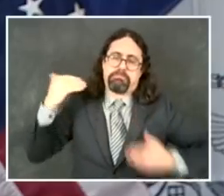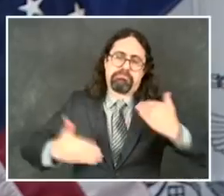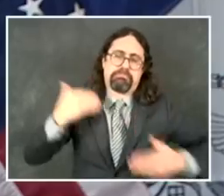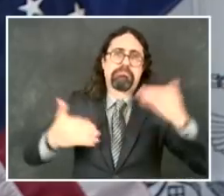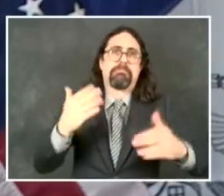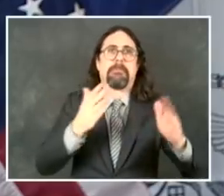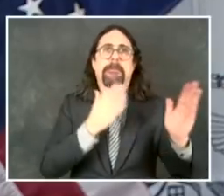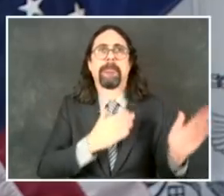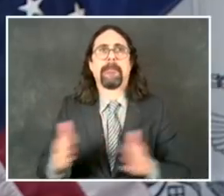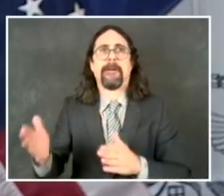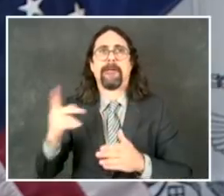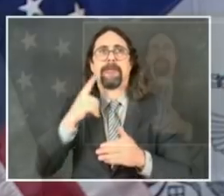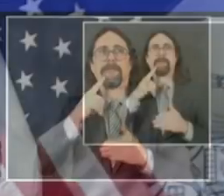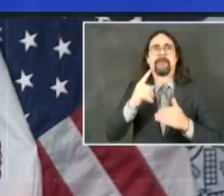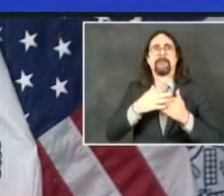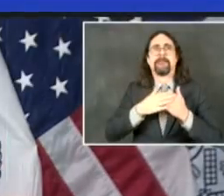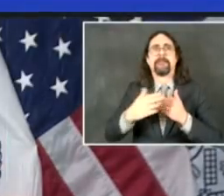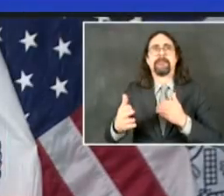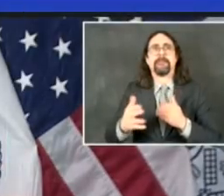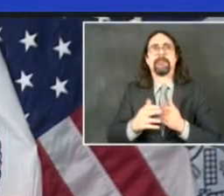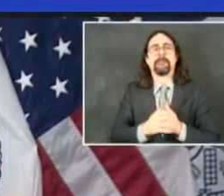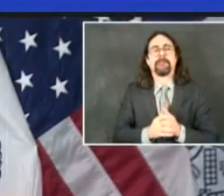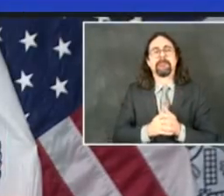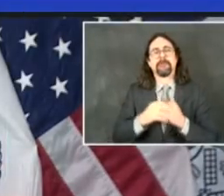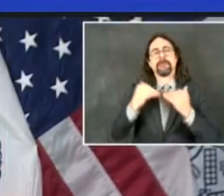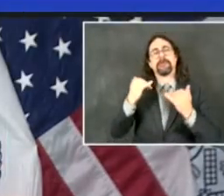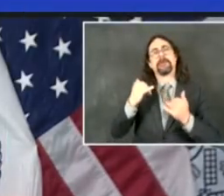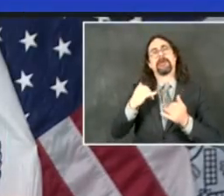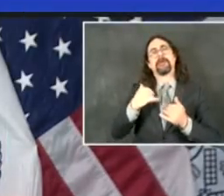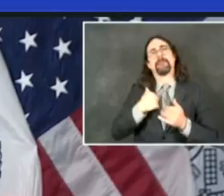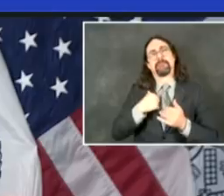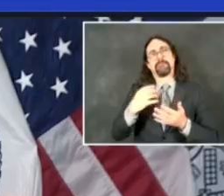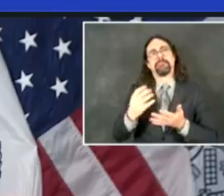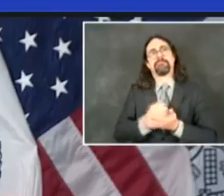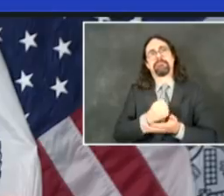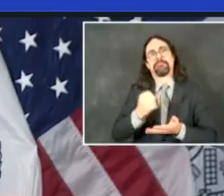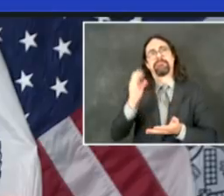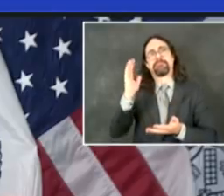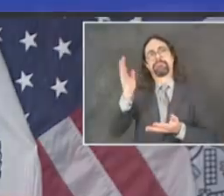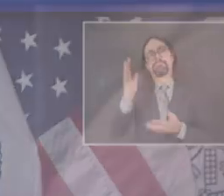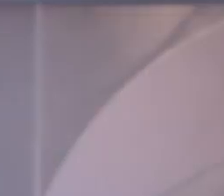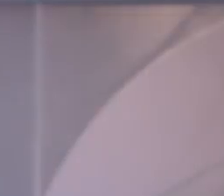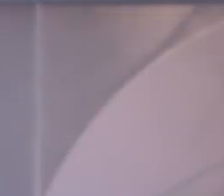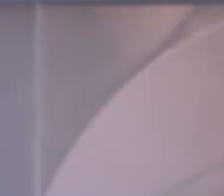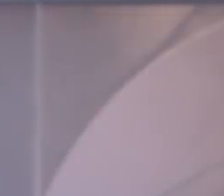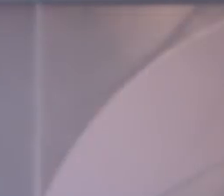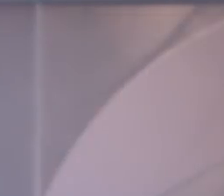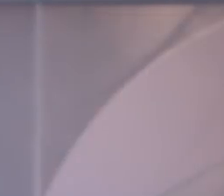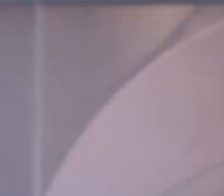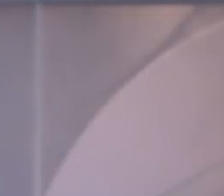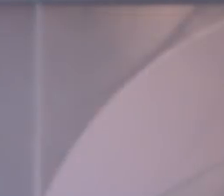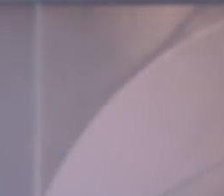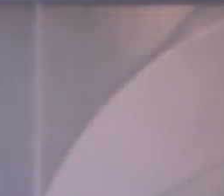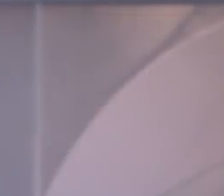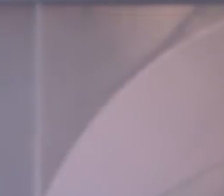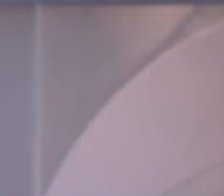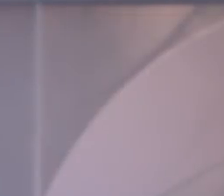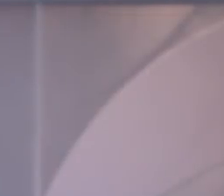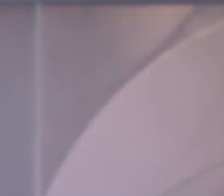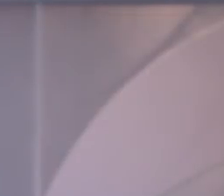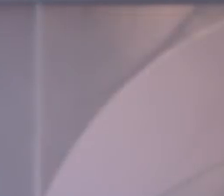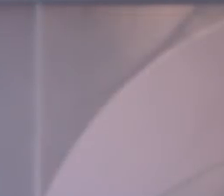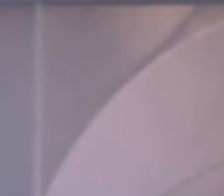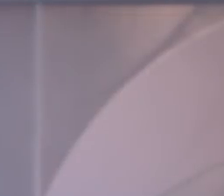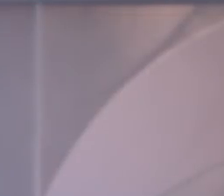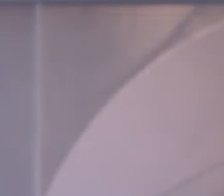Just a few words in Spanish. You've been listening to Mayor de Blasio give an update on the coronavirus outbreak in New York City. We're now returning